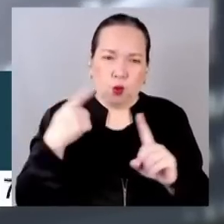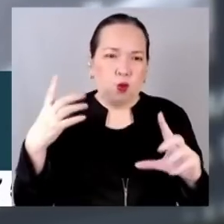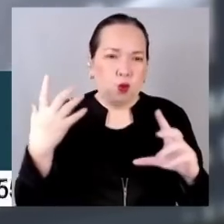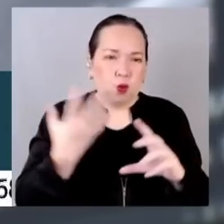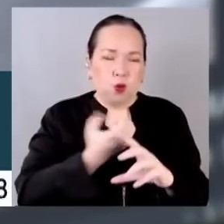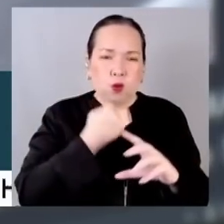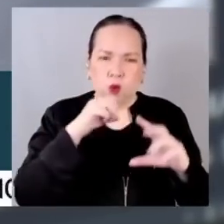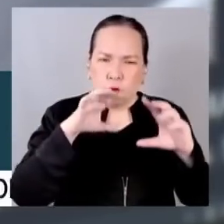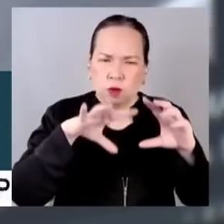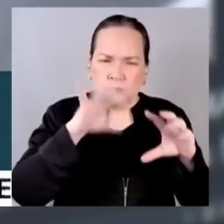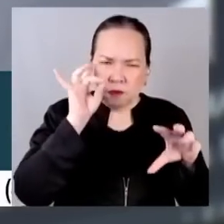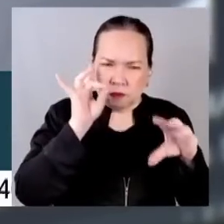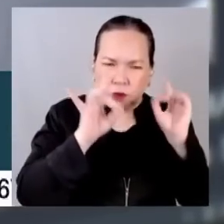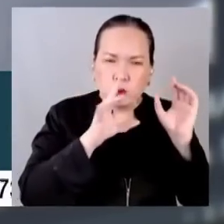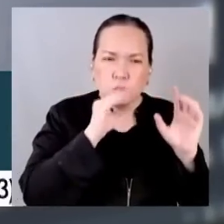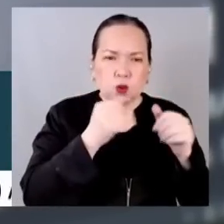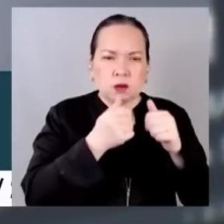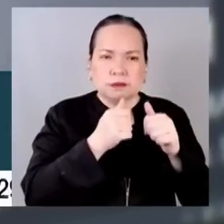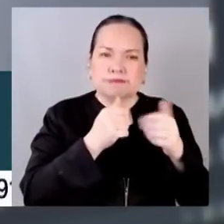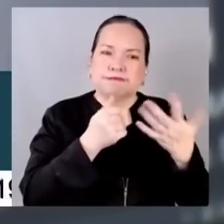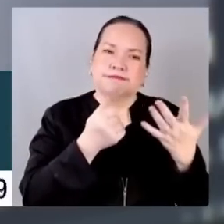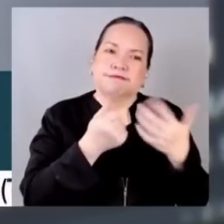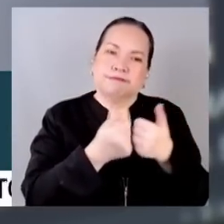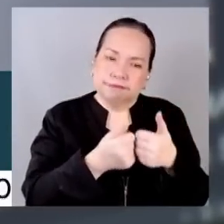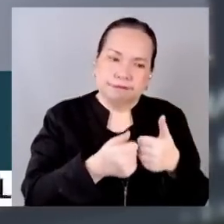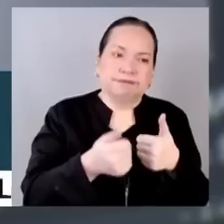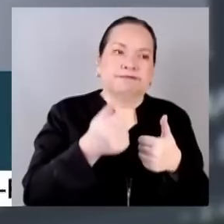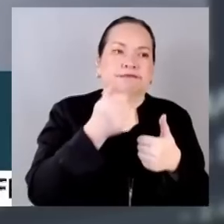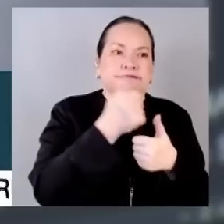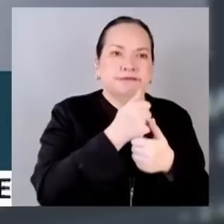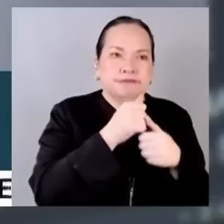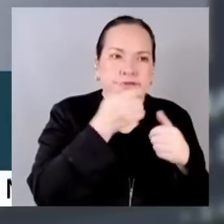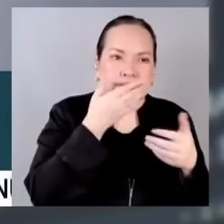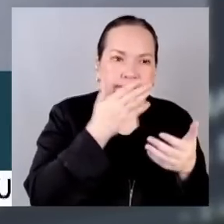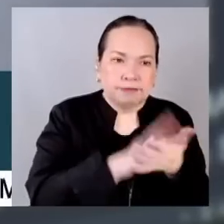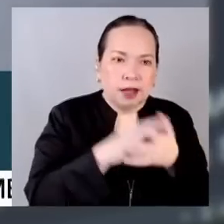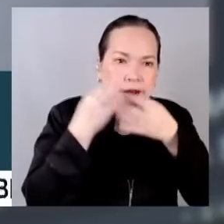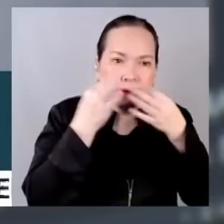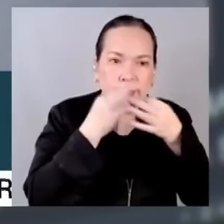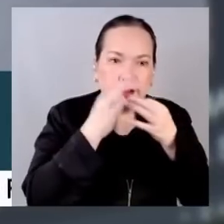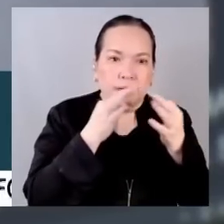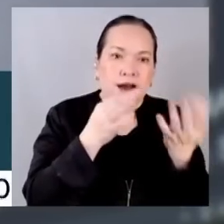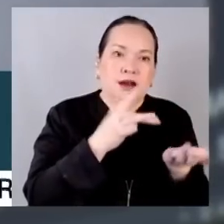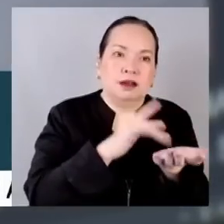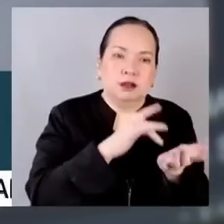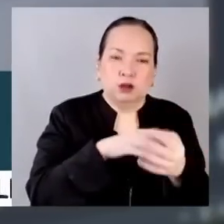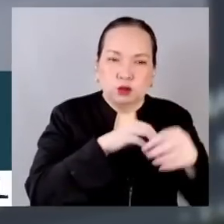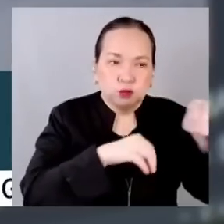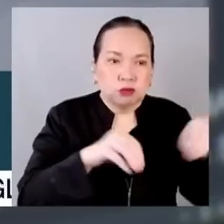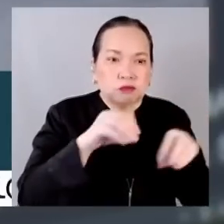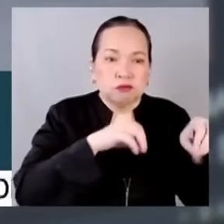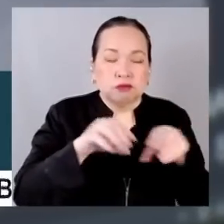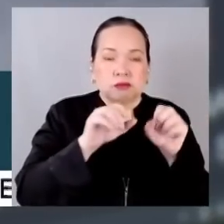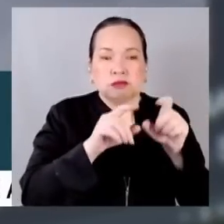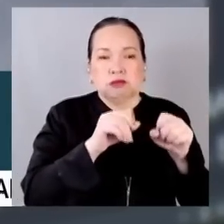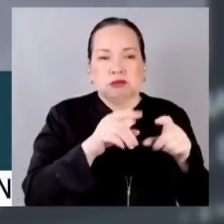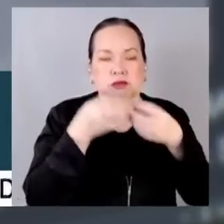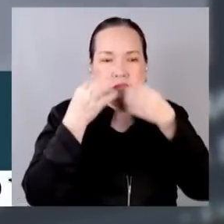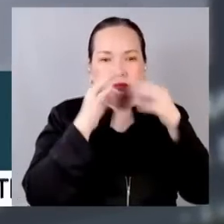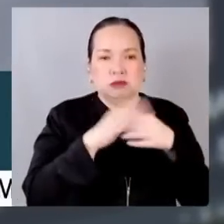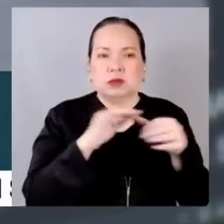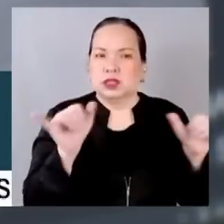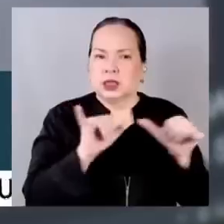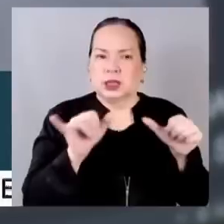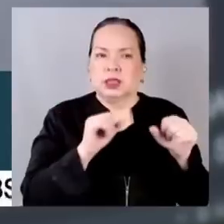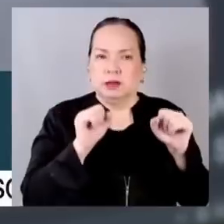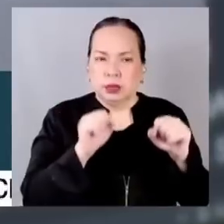who is behind all these, the proliferation of drugs. And he says they are also open to expanding and even